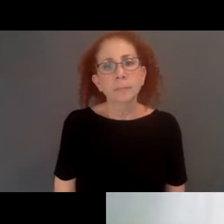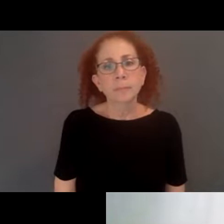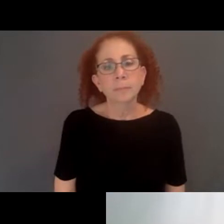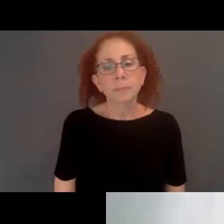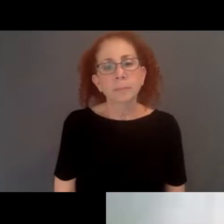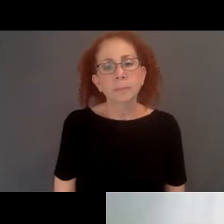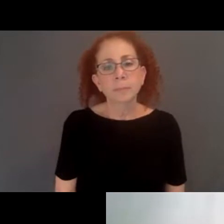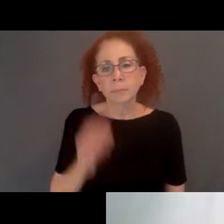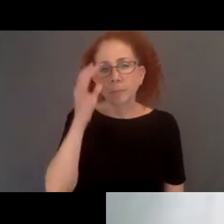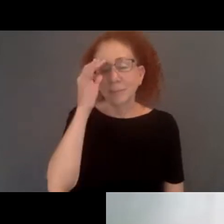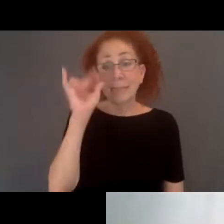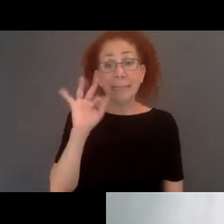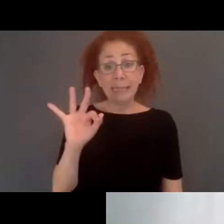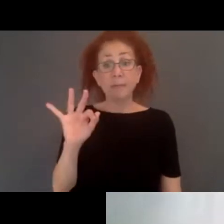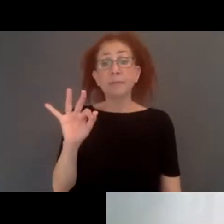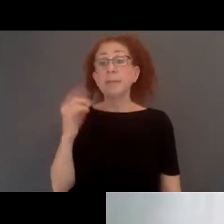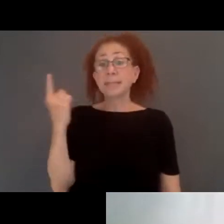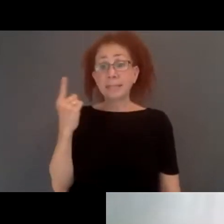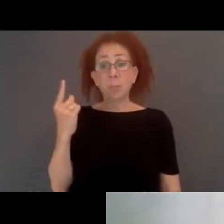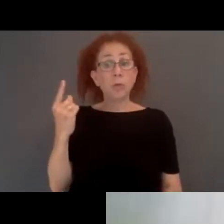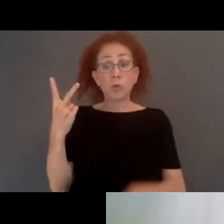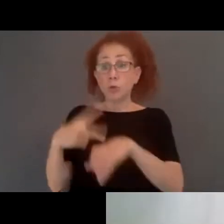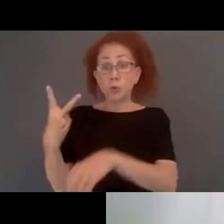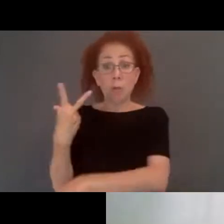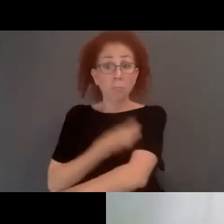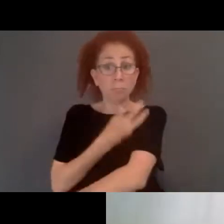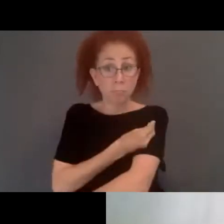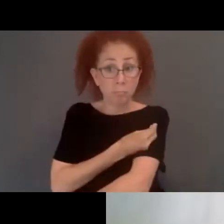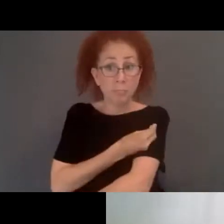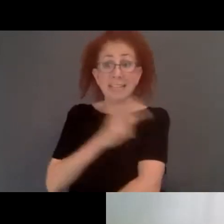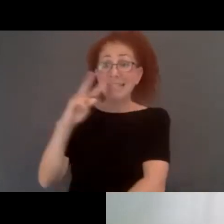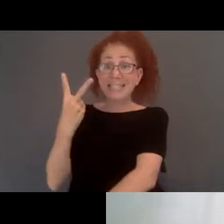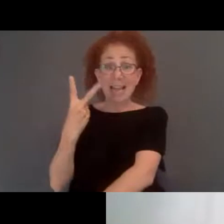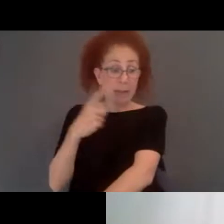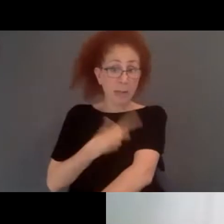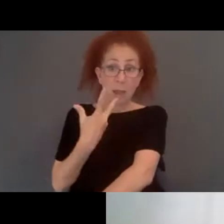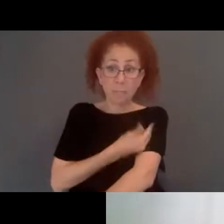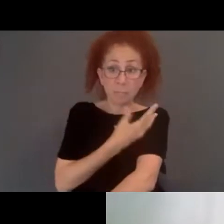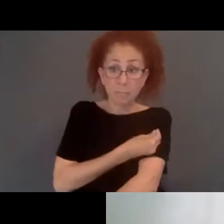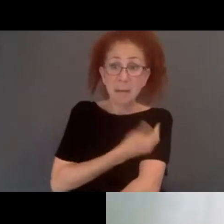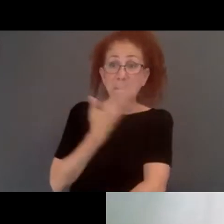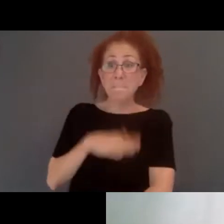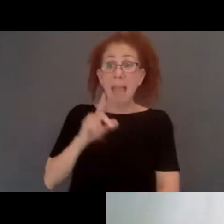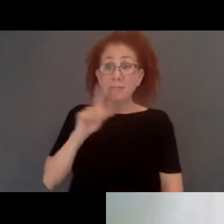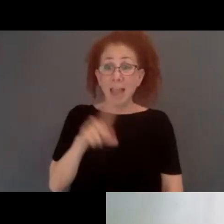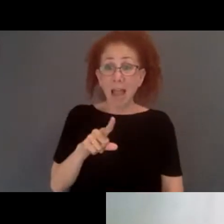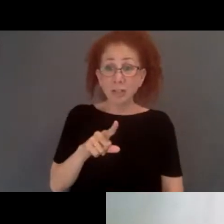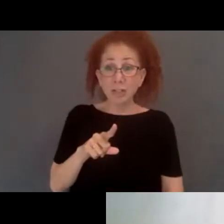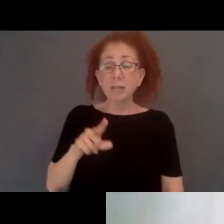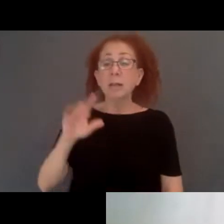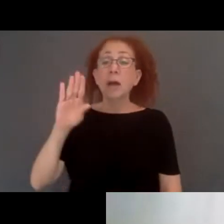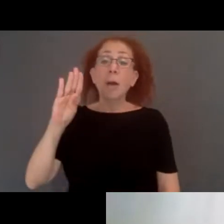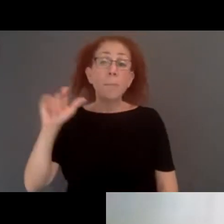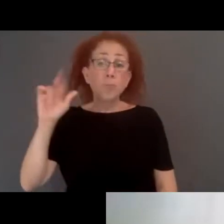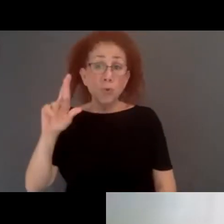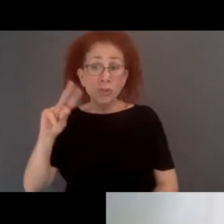Okay, if someone has had both vaccines and had a bad reaction to the second one, if boosters are recommended, would it be expected that the reaction would be